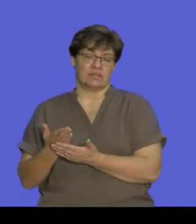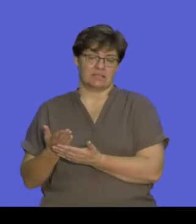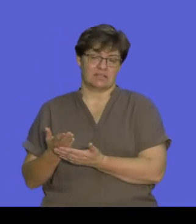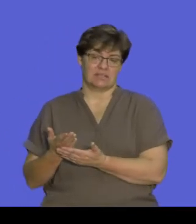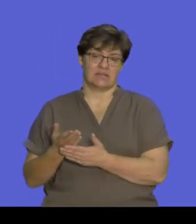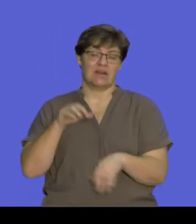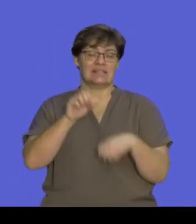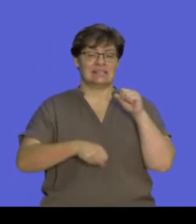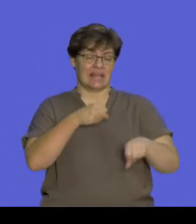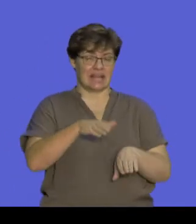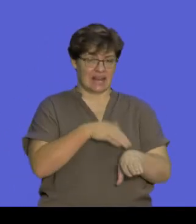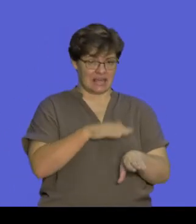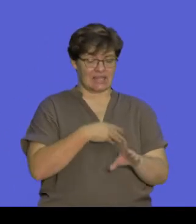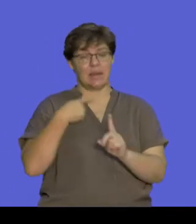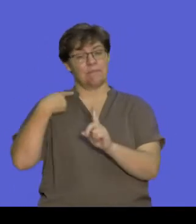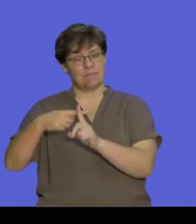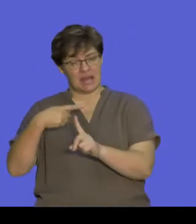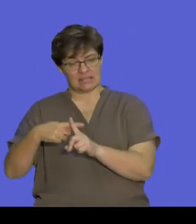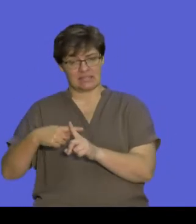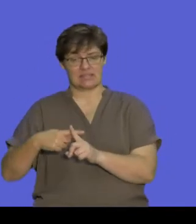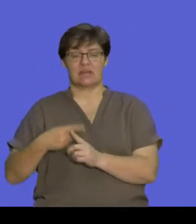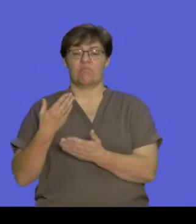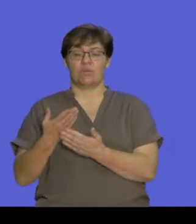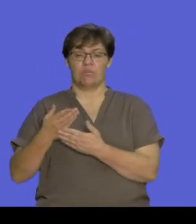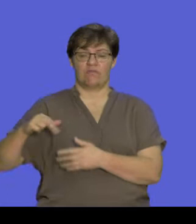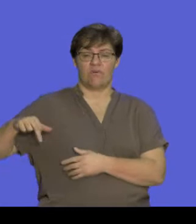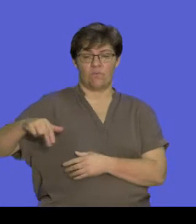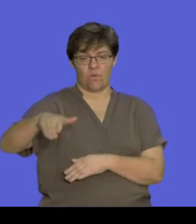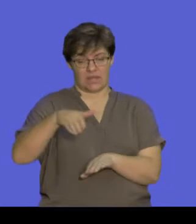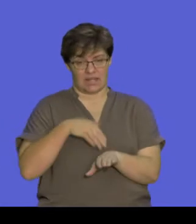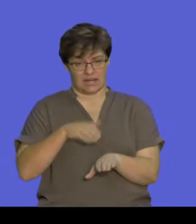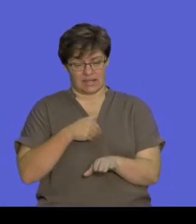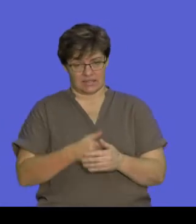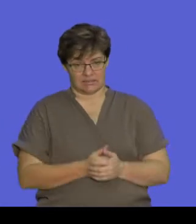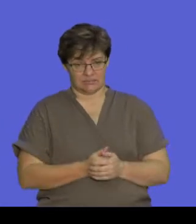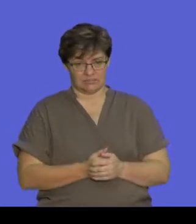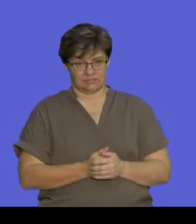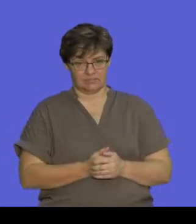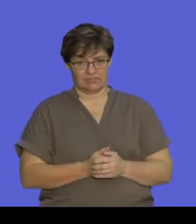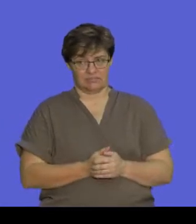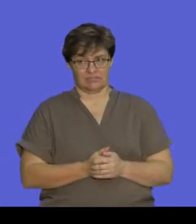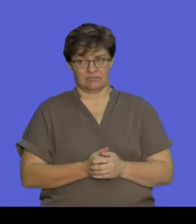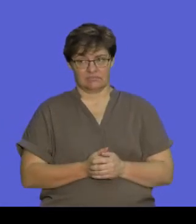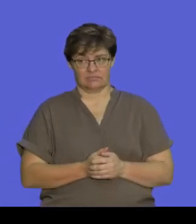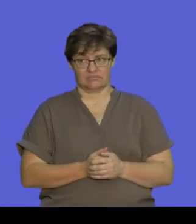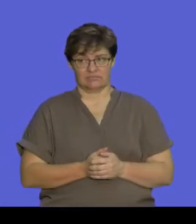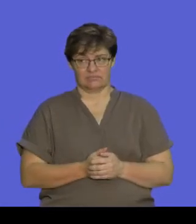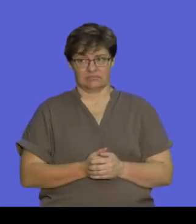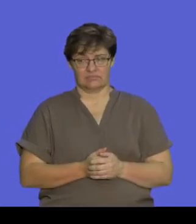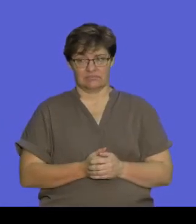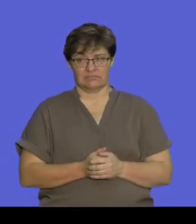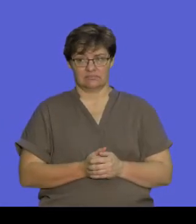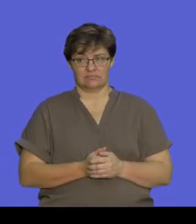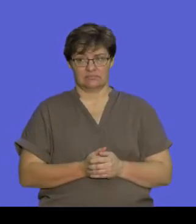cycling late plus the probability of walking and being late. And so if we